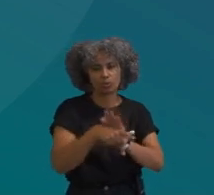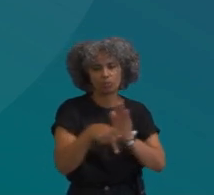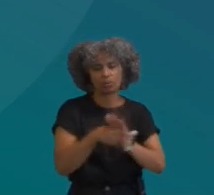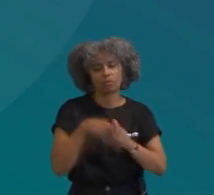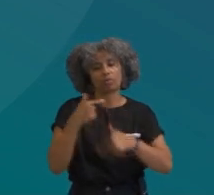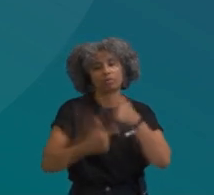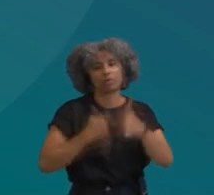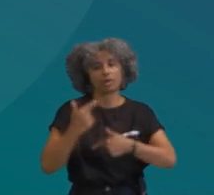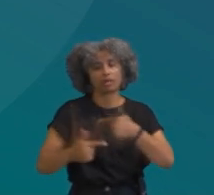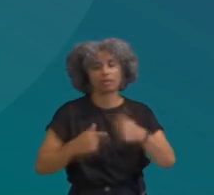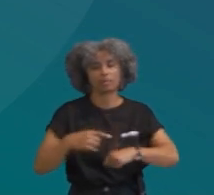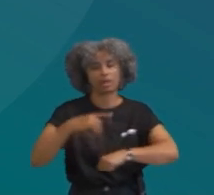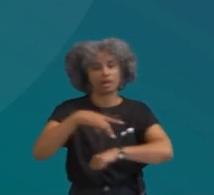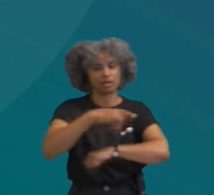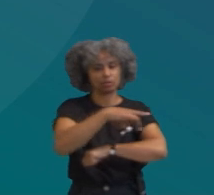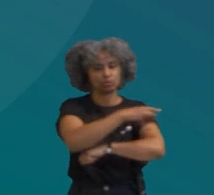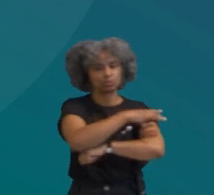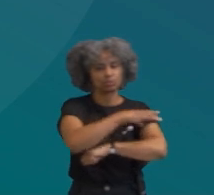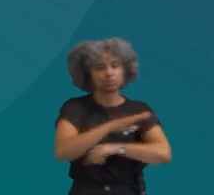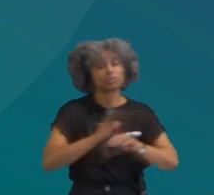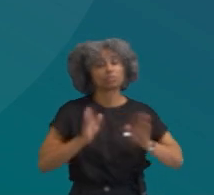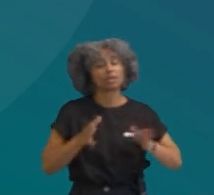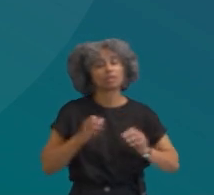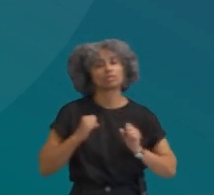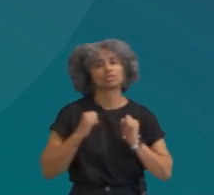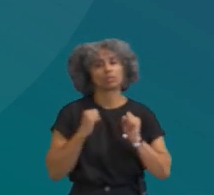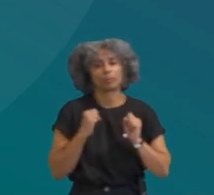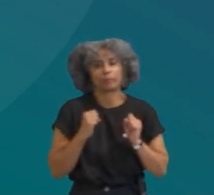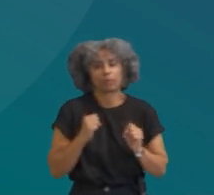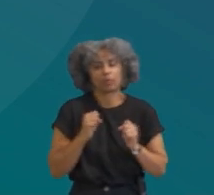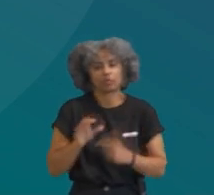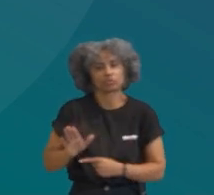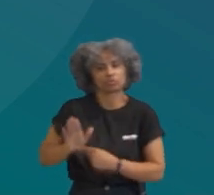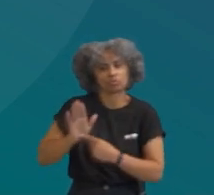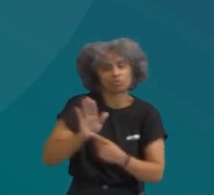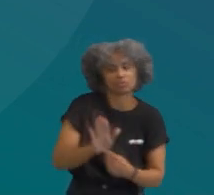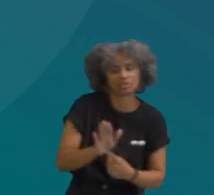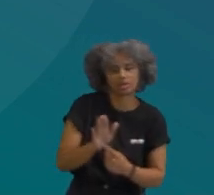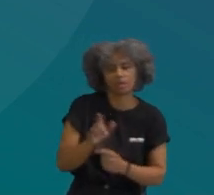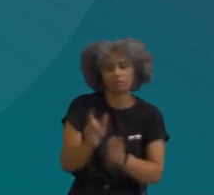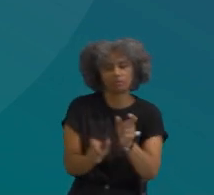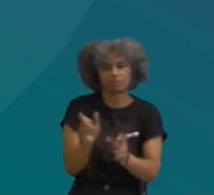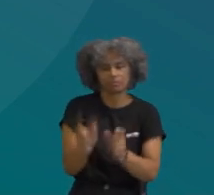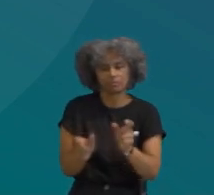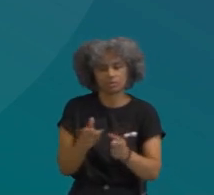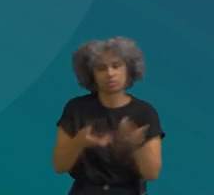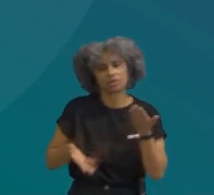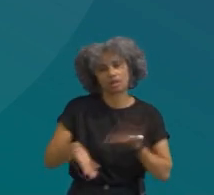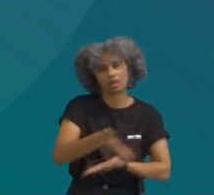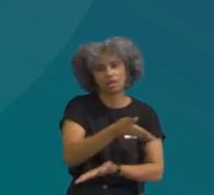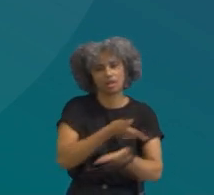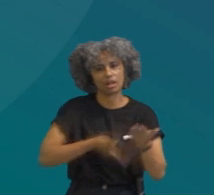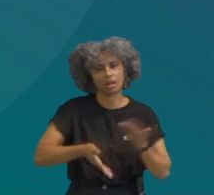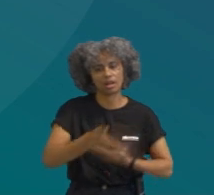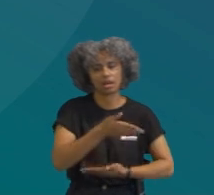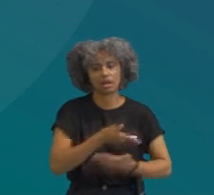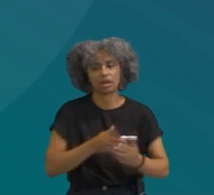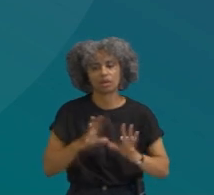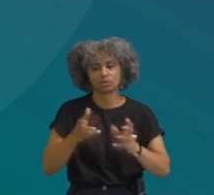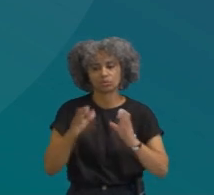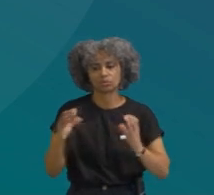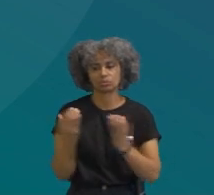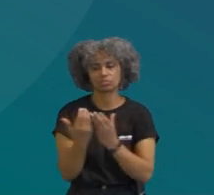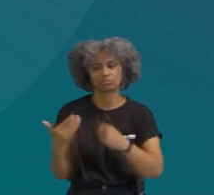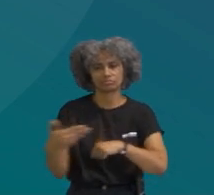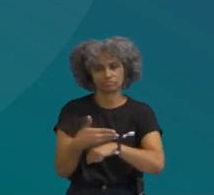for those stakeholders, and community and stakeholder engagement. And also, we